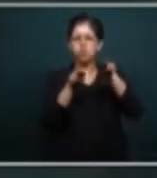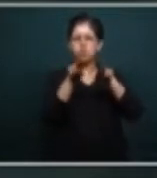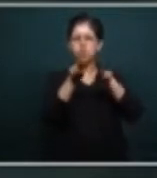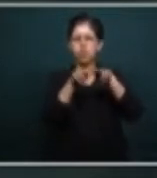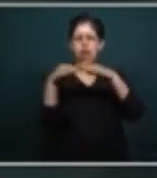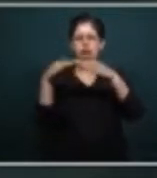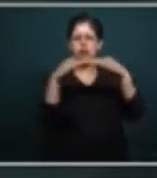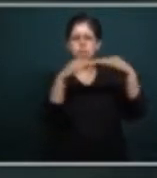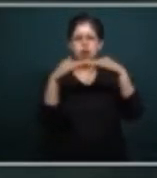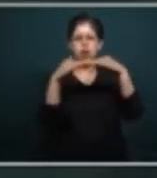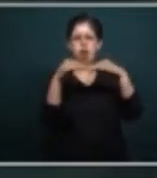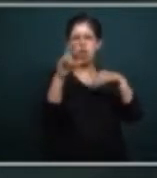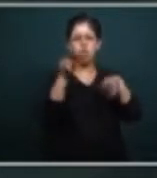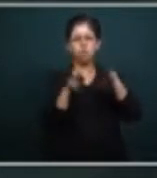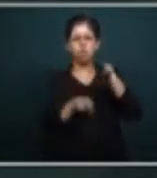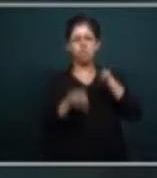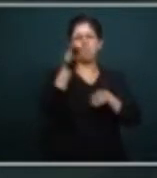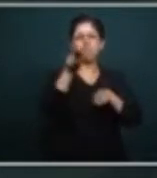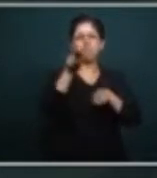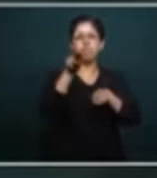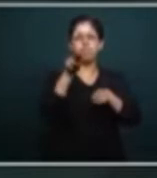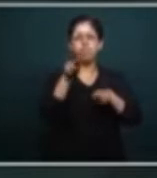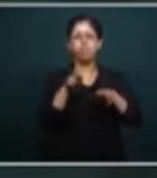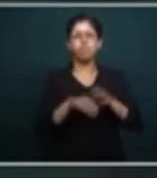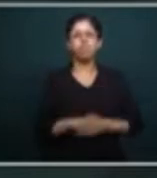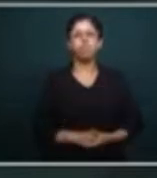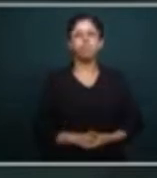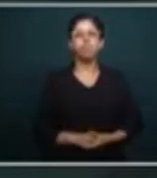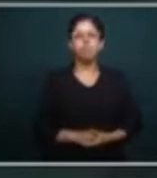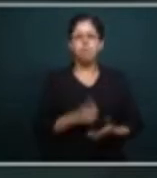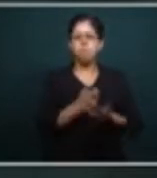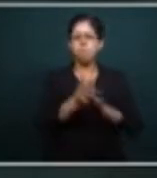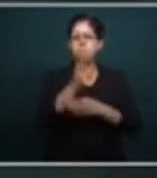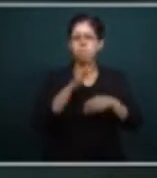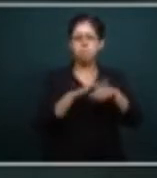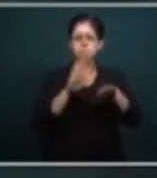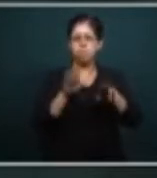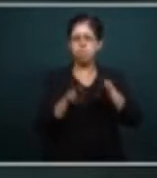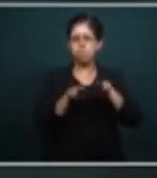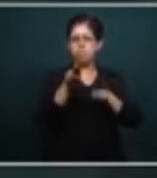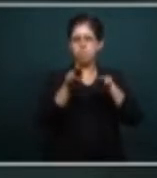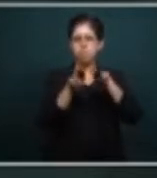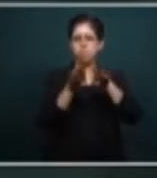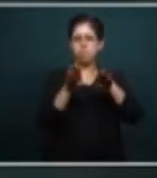without elevation in prices of these combustibles.